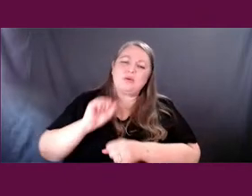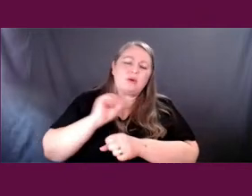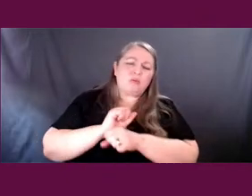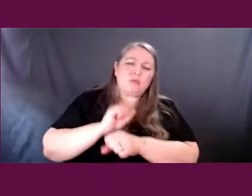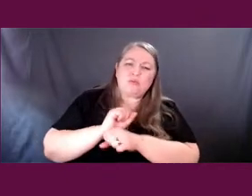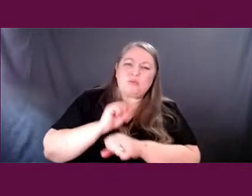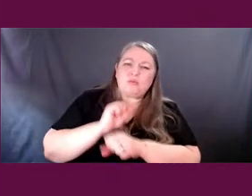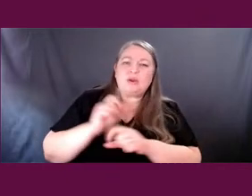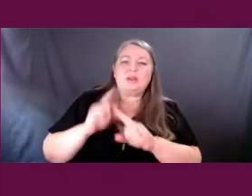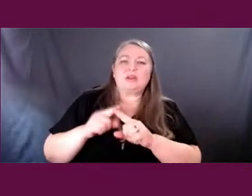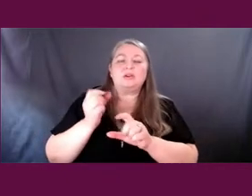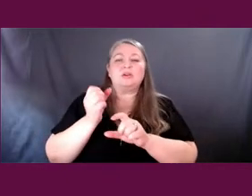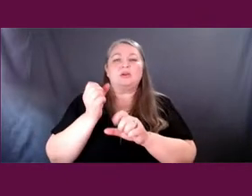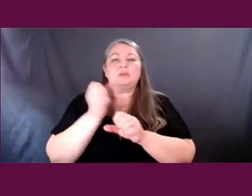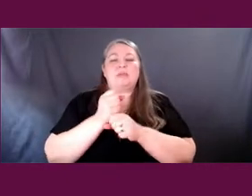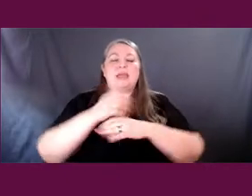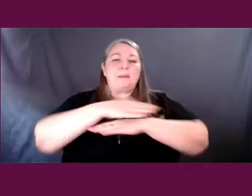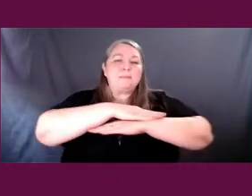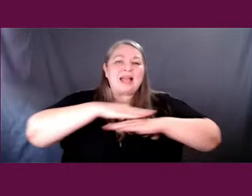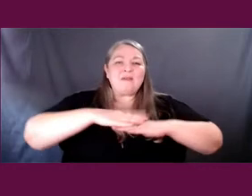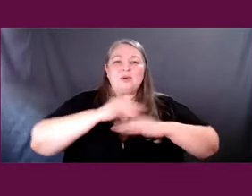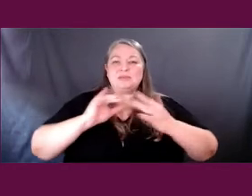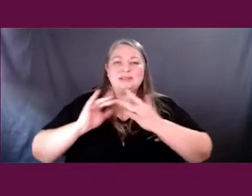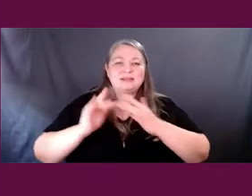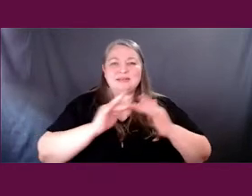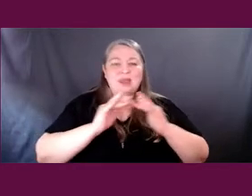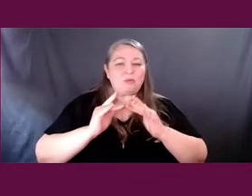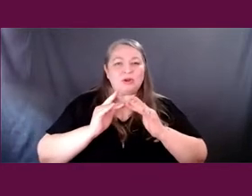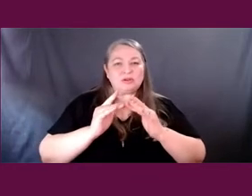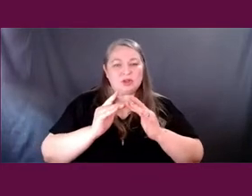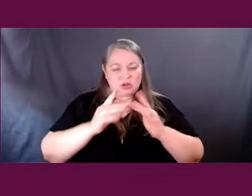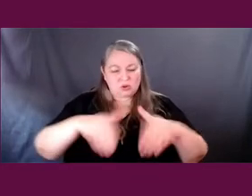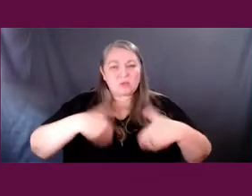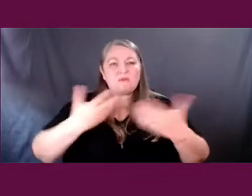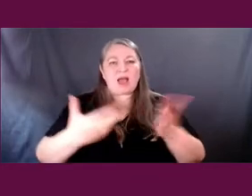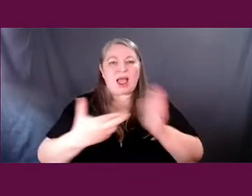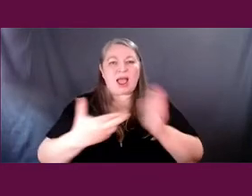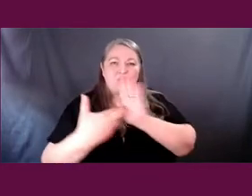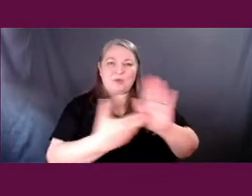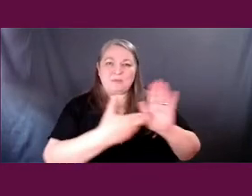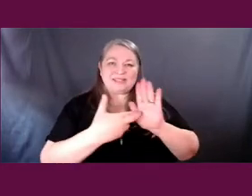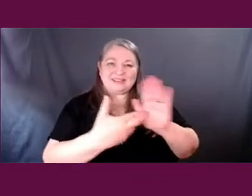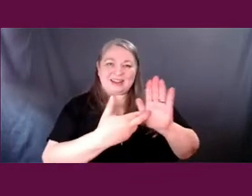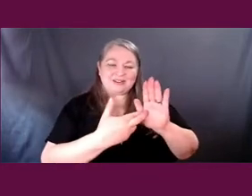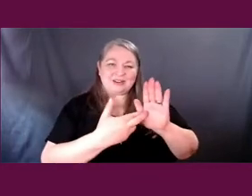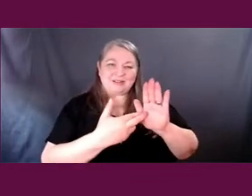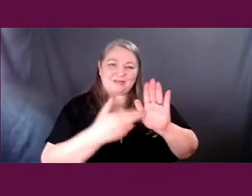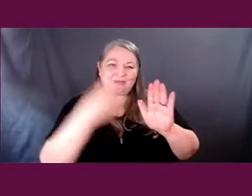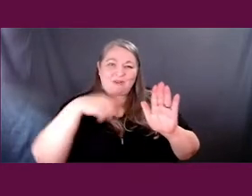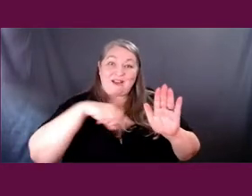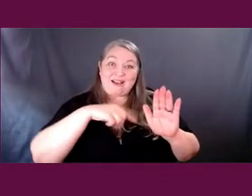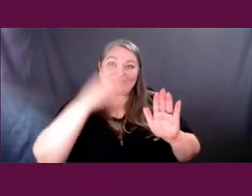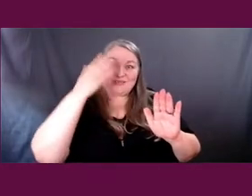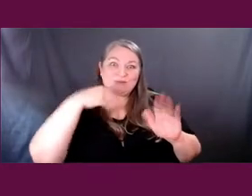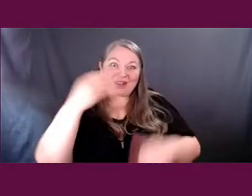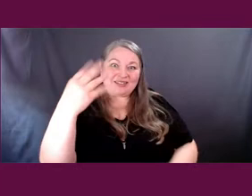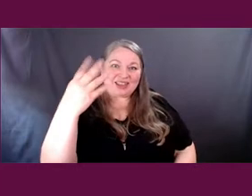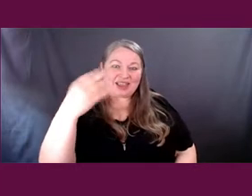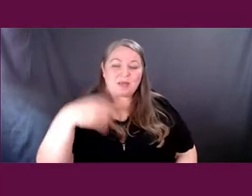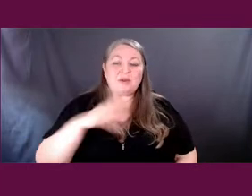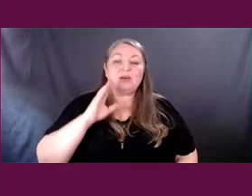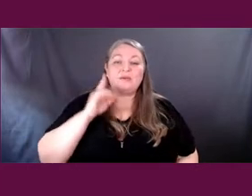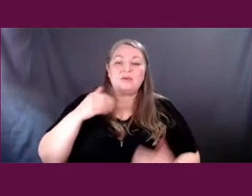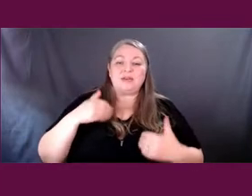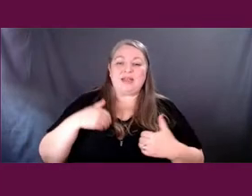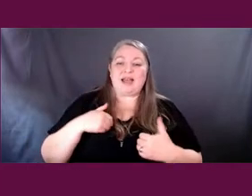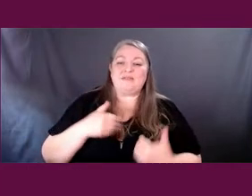create platforms and networks to improve representation in front of the camera. We'll hear from television executive and founder of Hugh